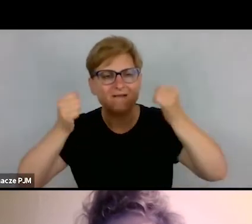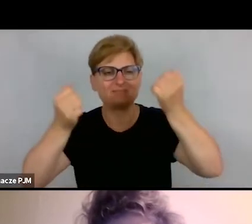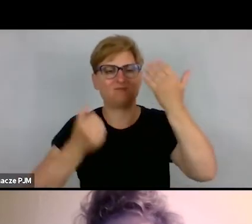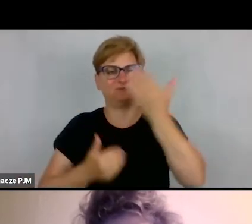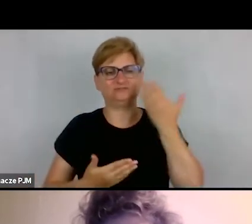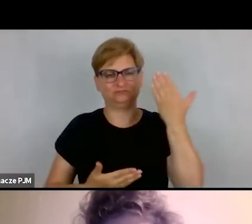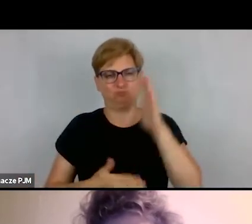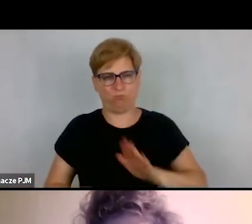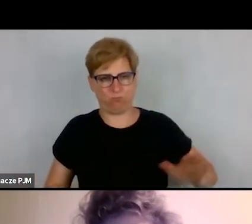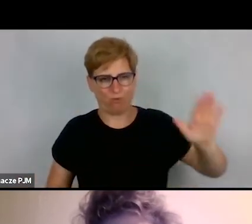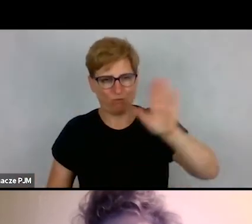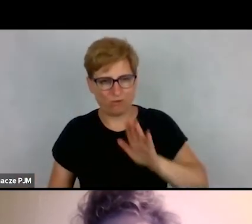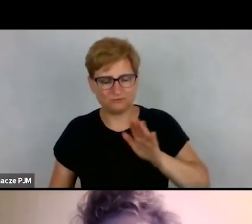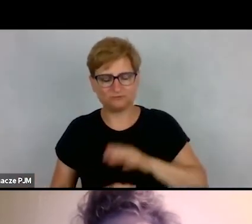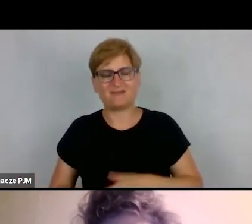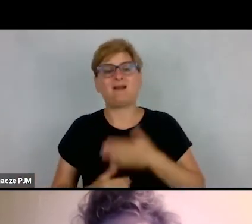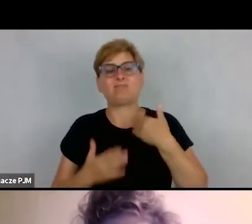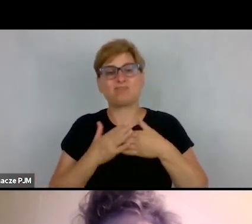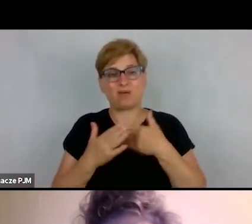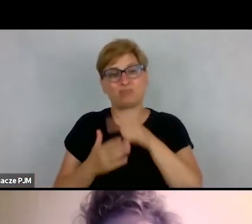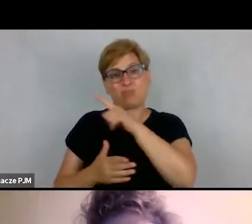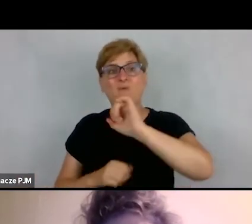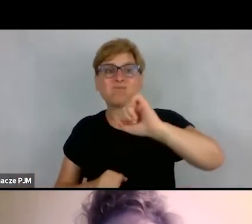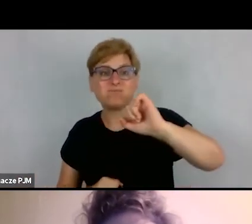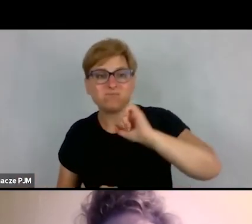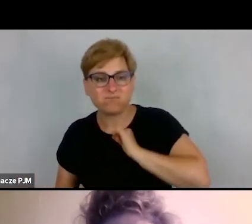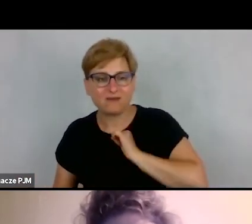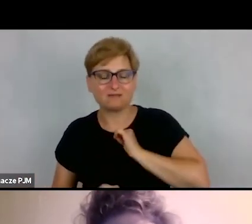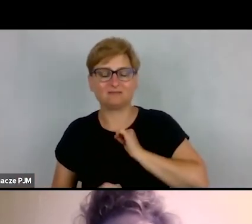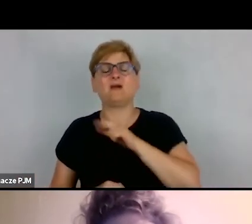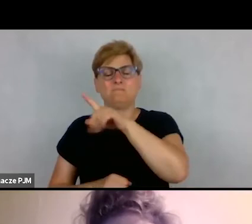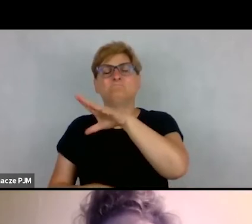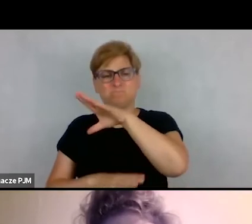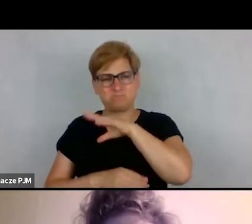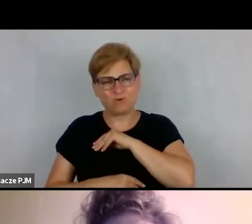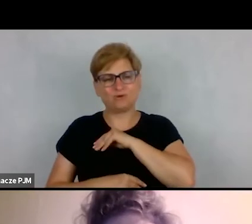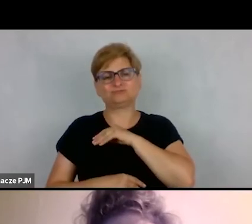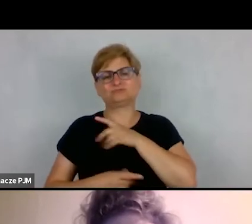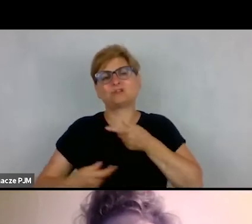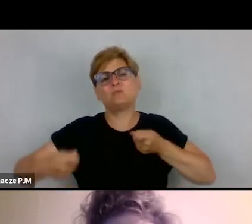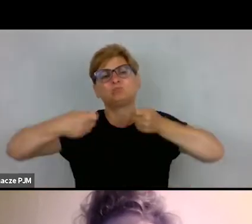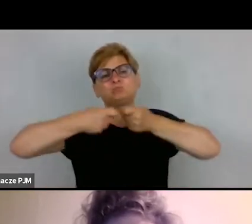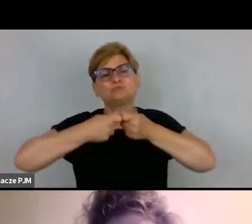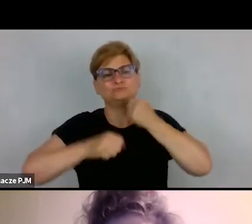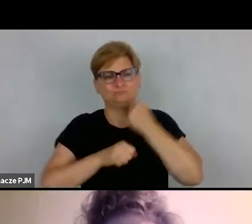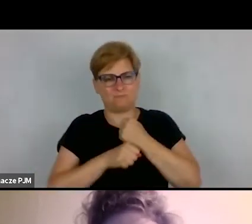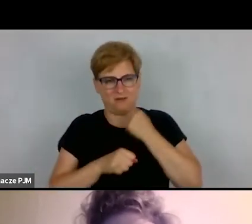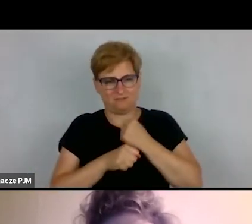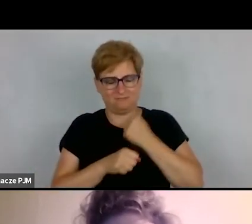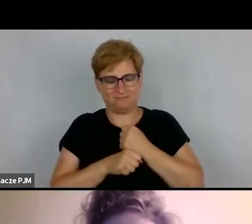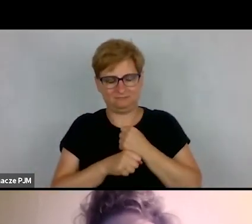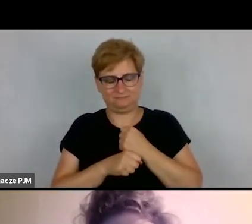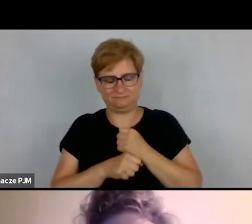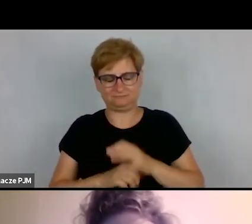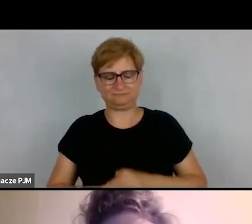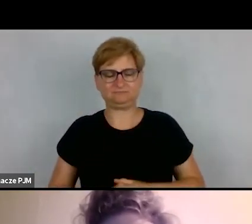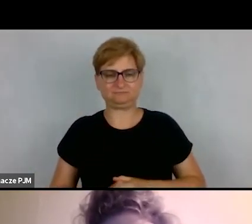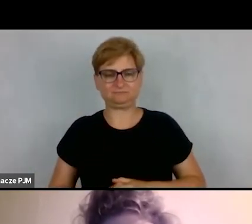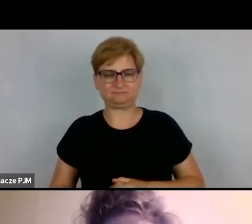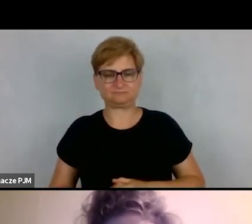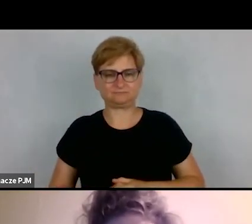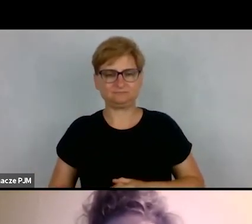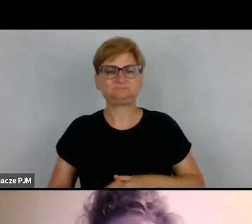you know, in Europe and North America, that doesn't exist as much. You may have a neighborhood watch, but you don't have a church association. In South Africa, we